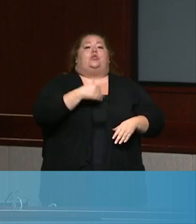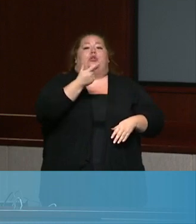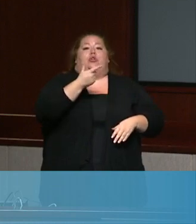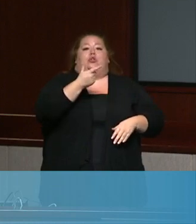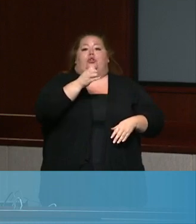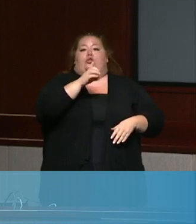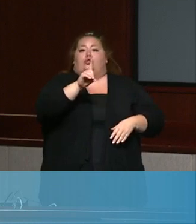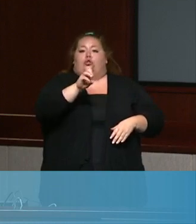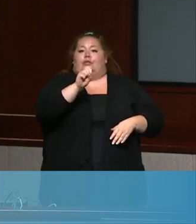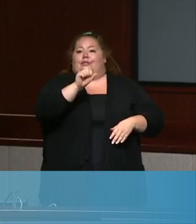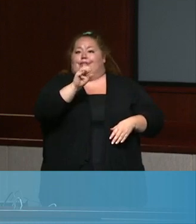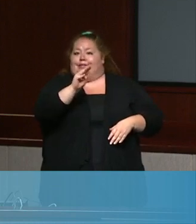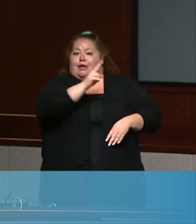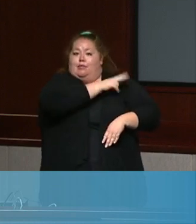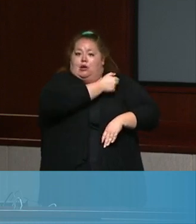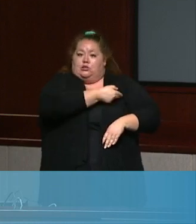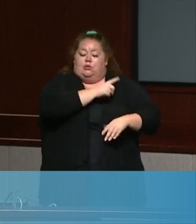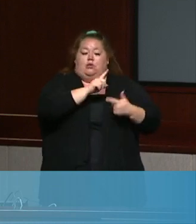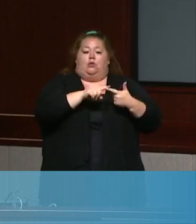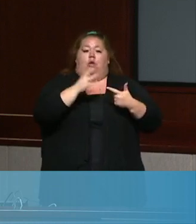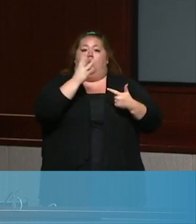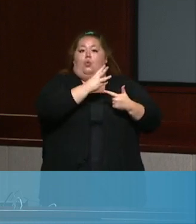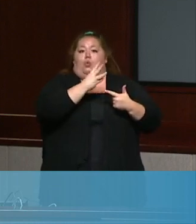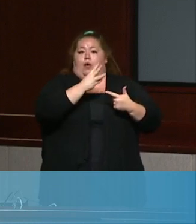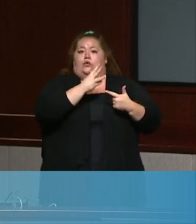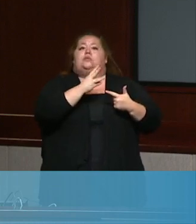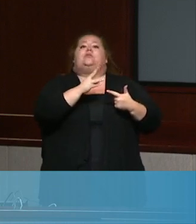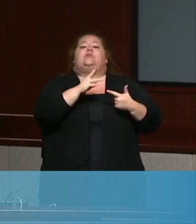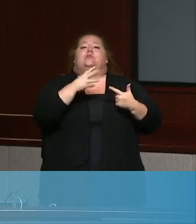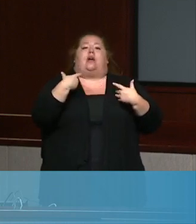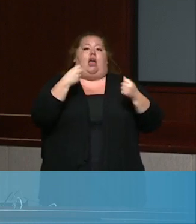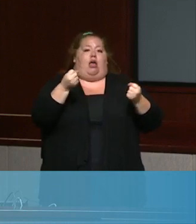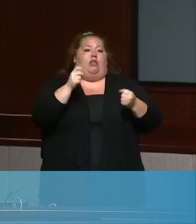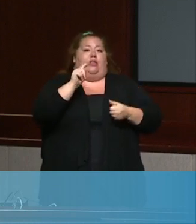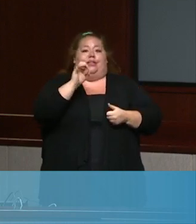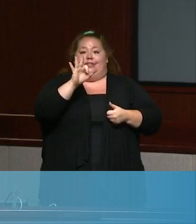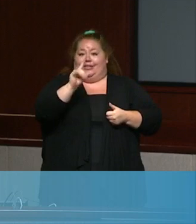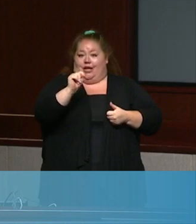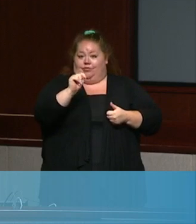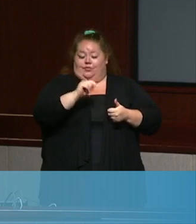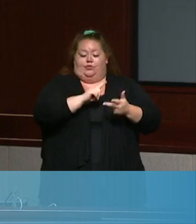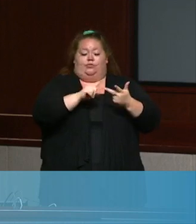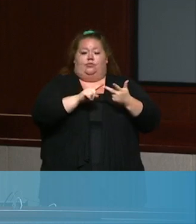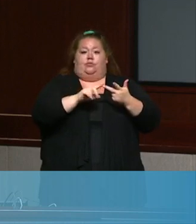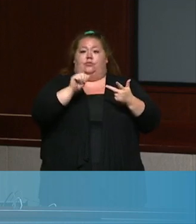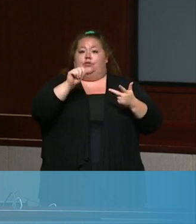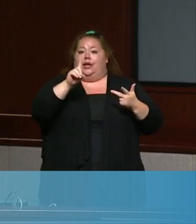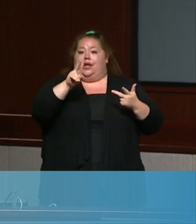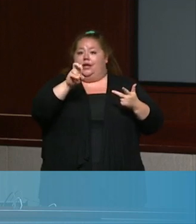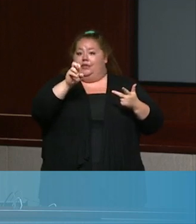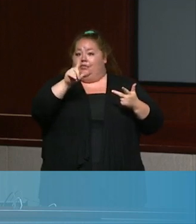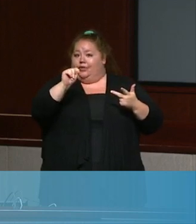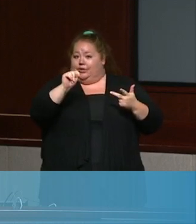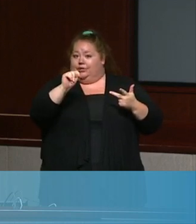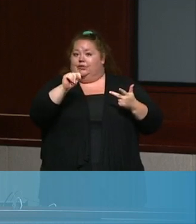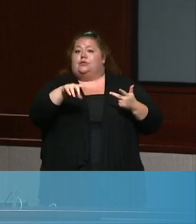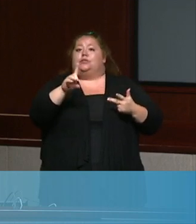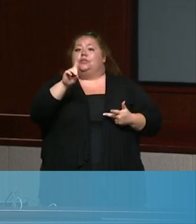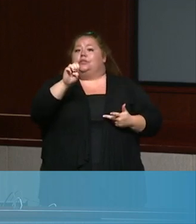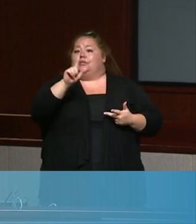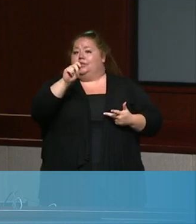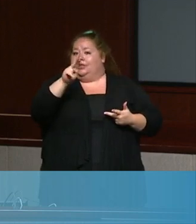in Oildale, the Westside Healthcare District in Taft, the Adventist Health Delano Regional Medical Center in